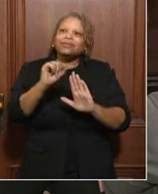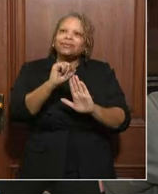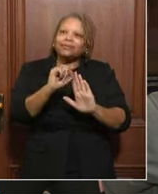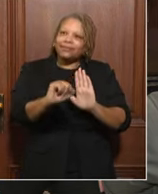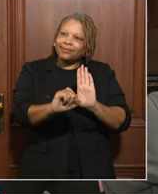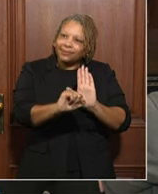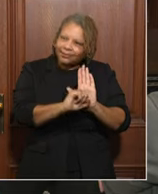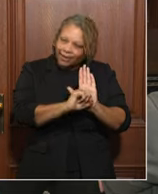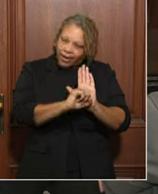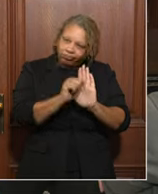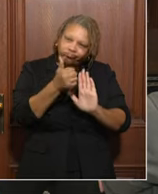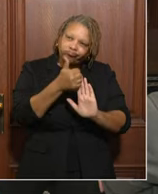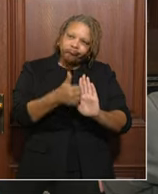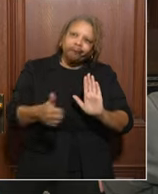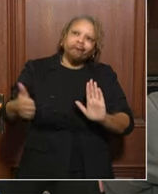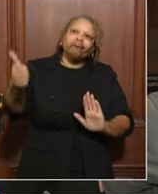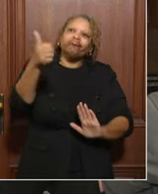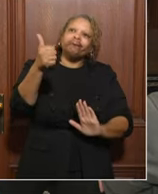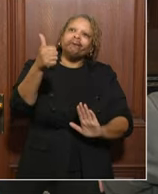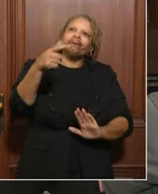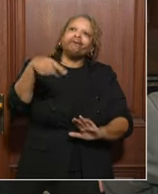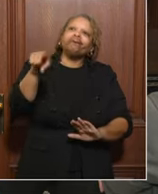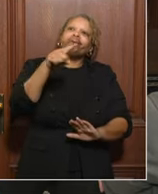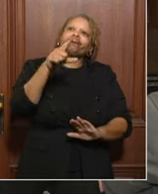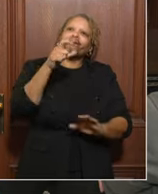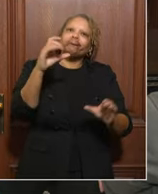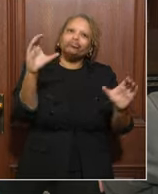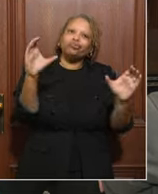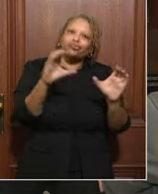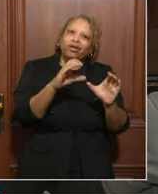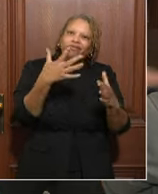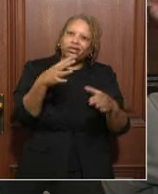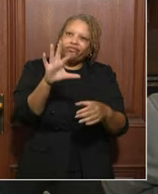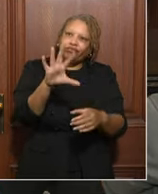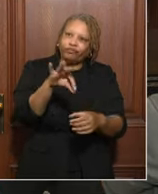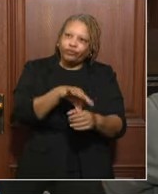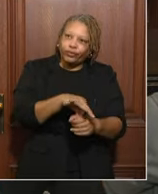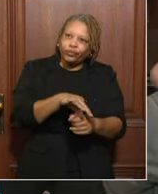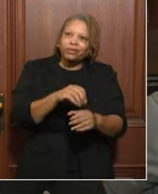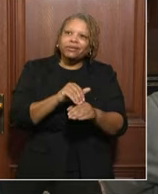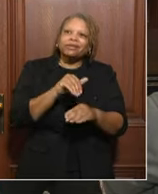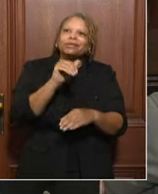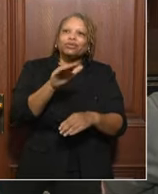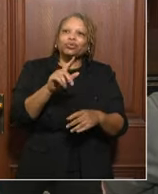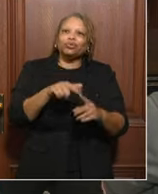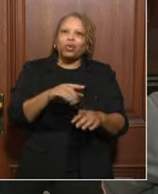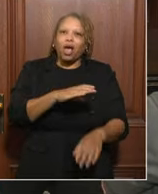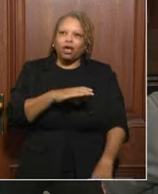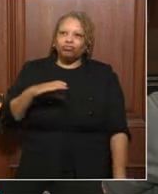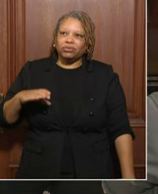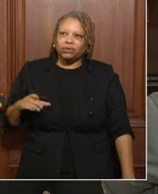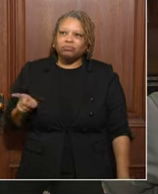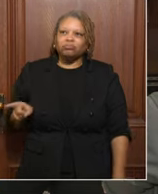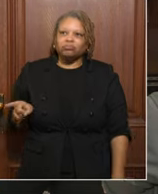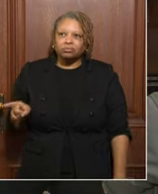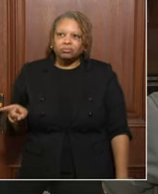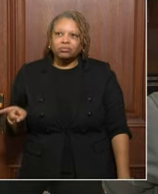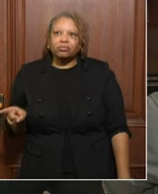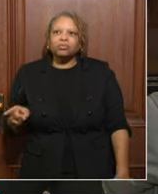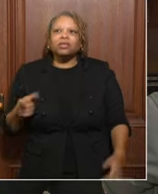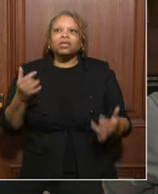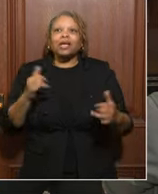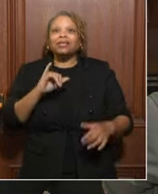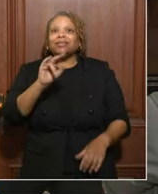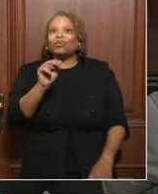are certifying their votes and those votes being sent to the Congress. So given that as Trump supporters who stormed the Capitol on January